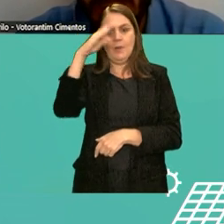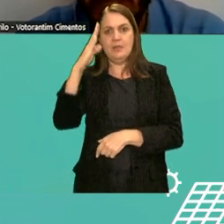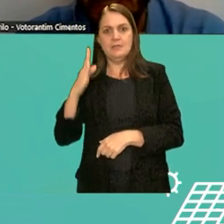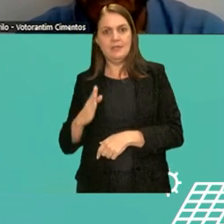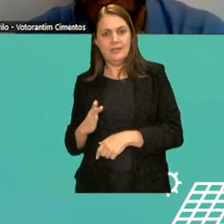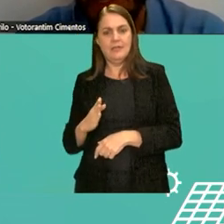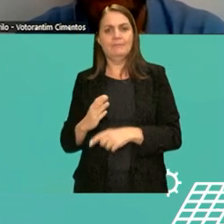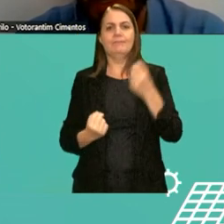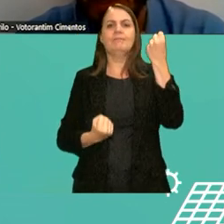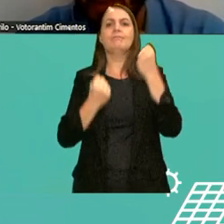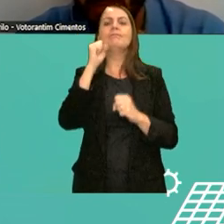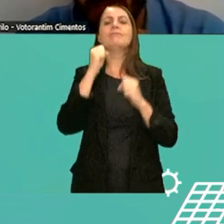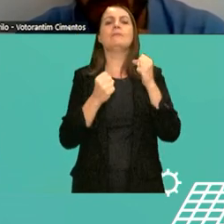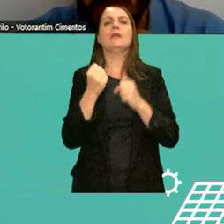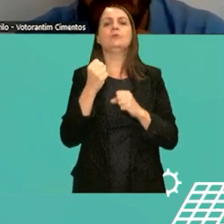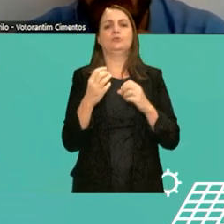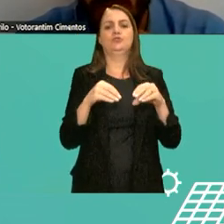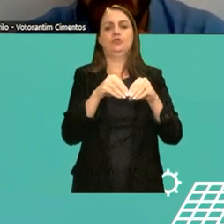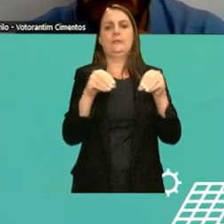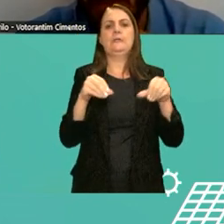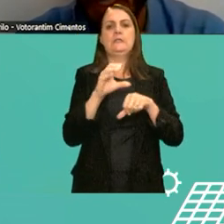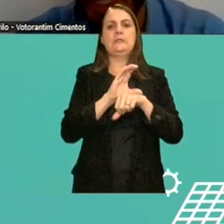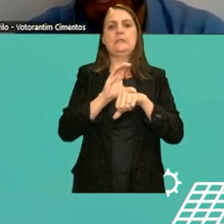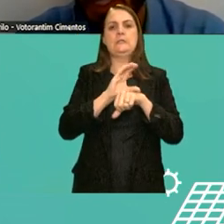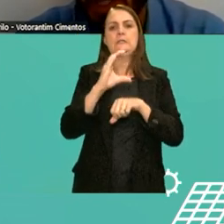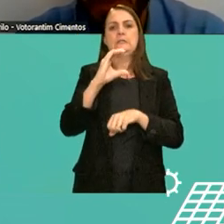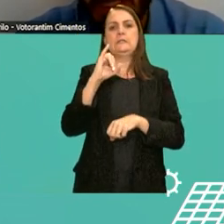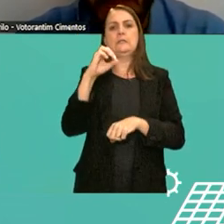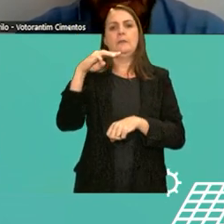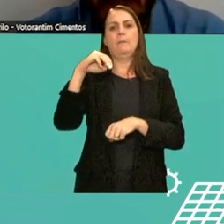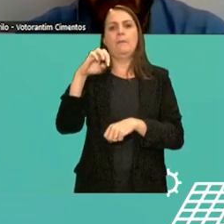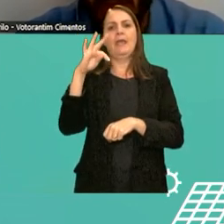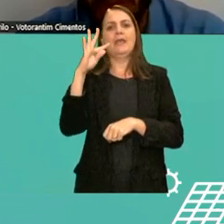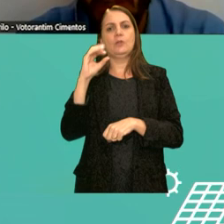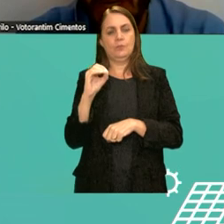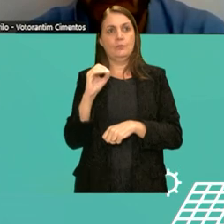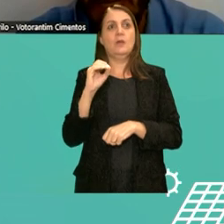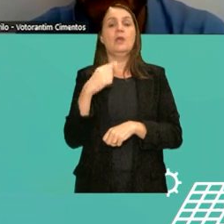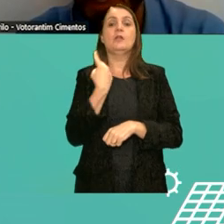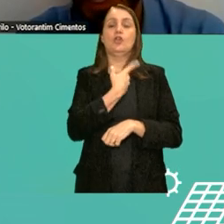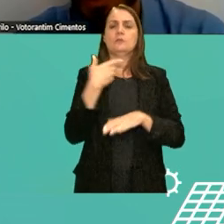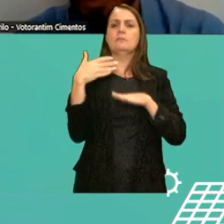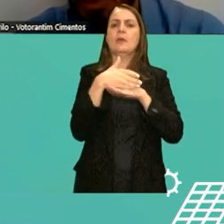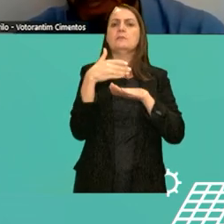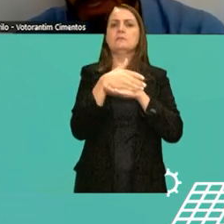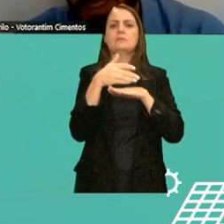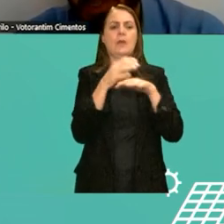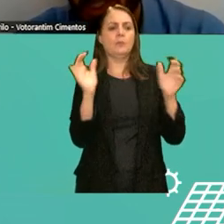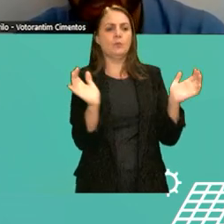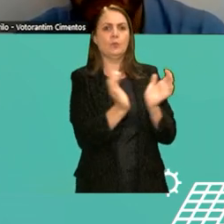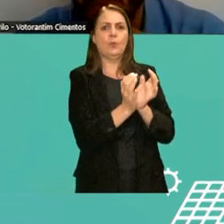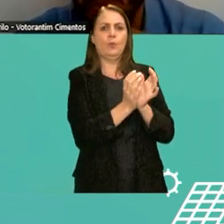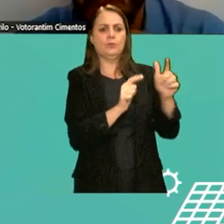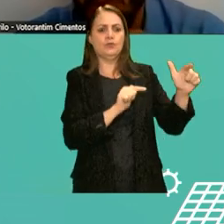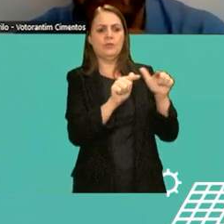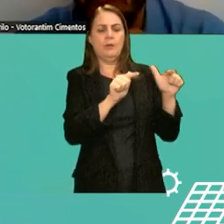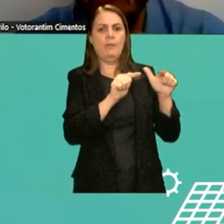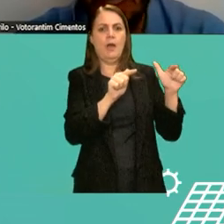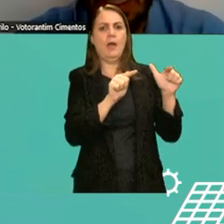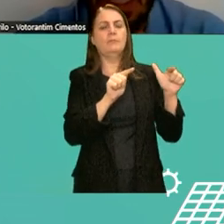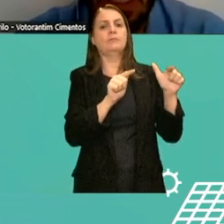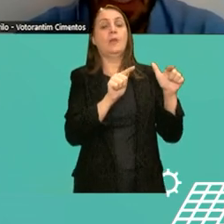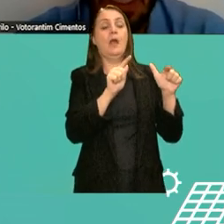globally we have the Global Association for Concrete and Cement. And we work with, we have some work